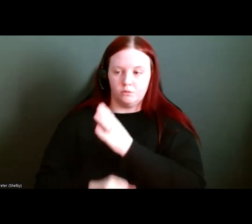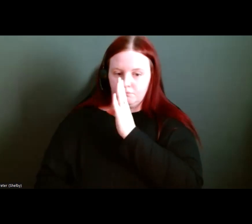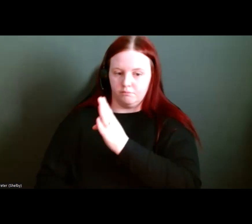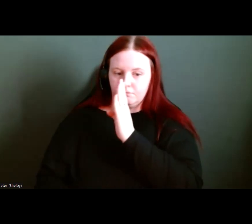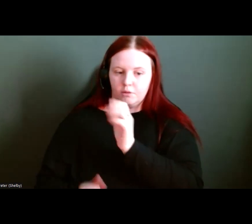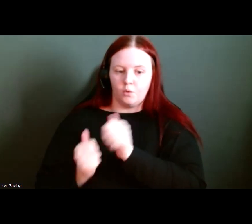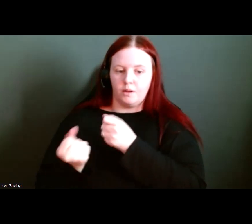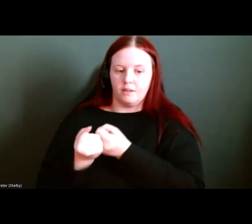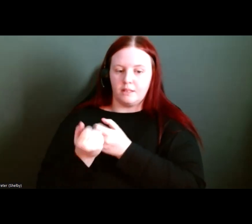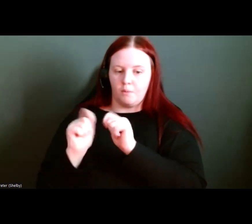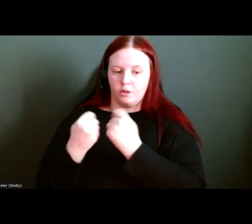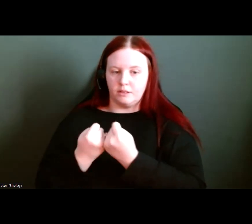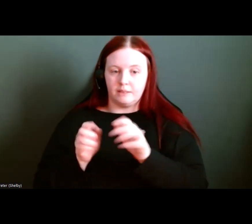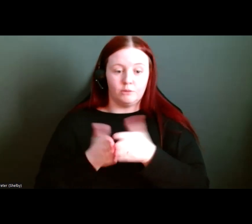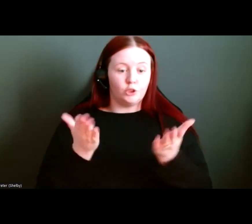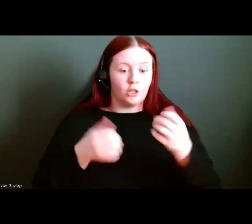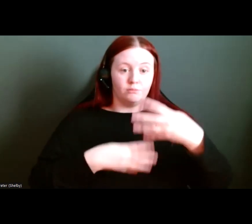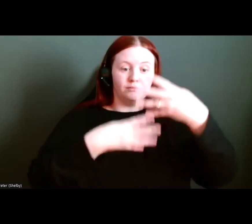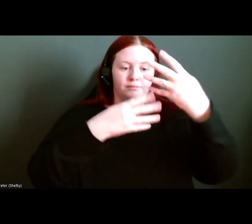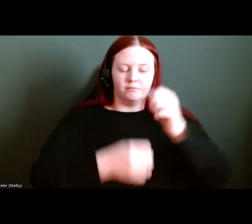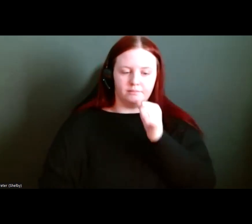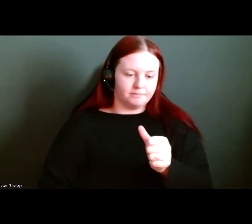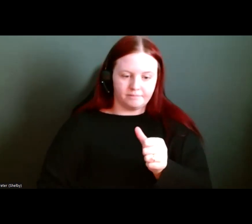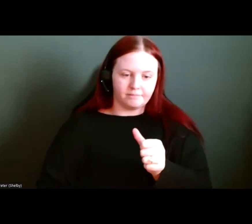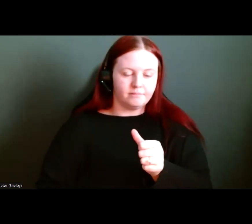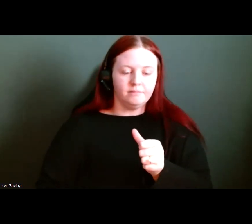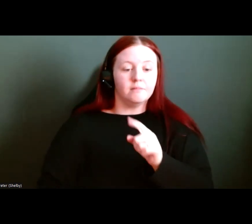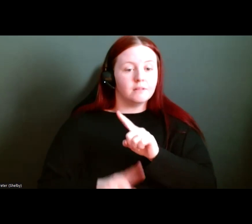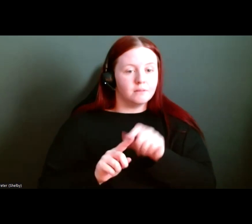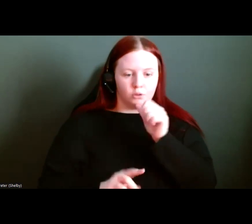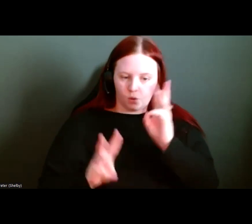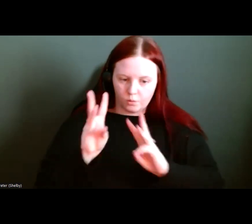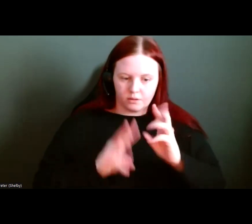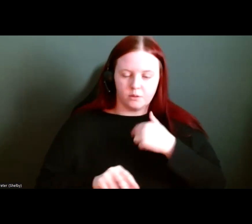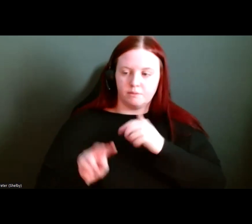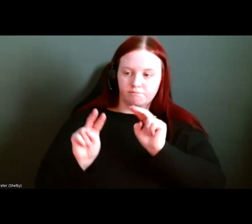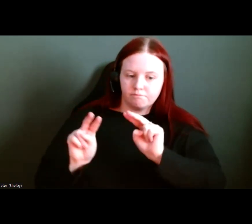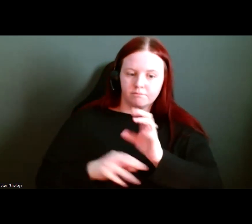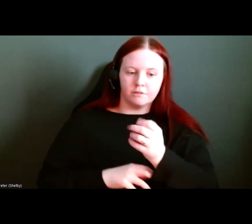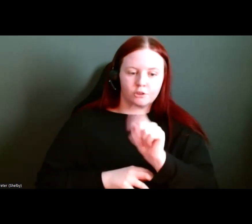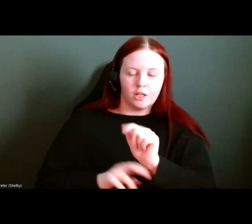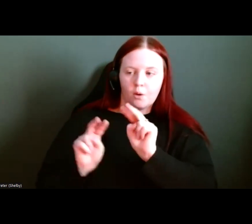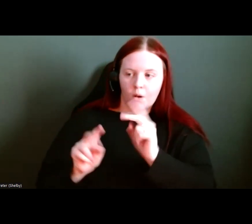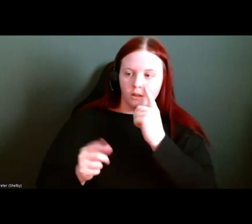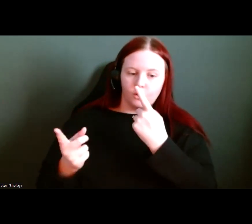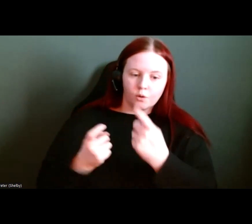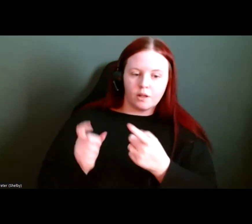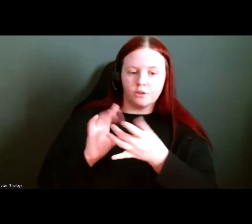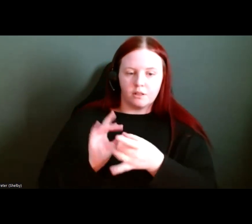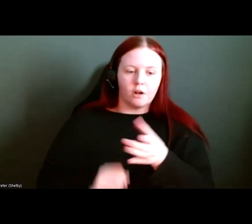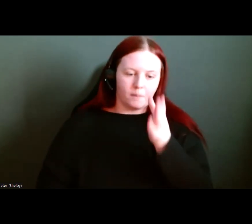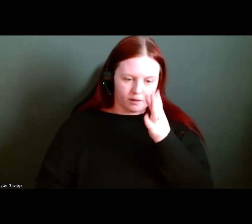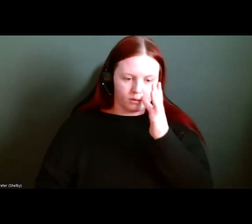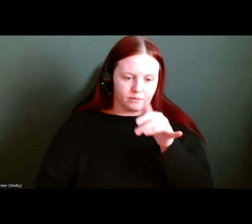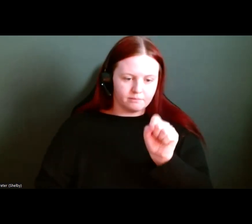event support team. But don't worry, they're monitoring the chat. They're keeping an eye out for questions and relevant comments.